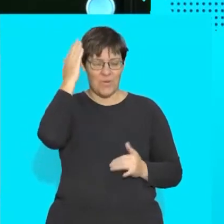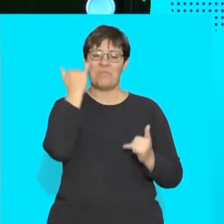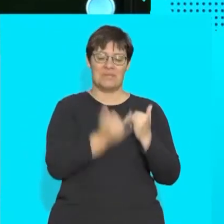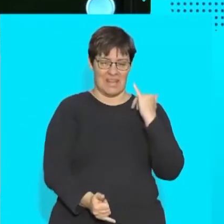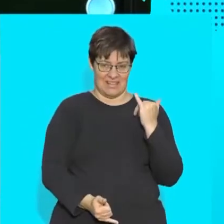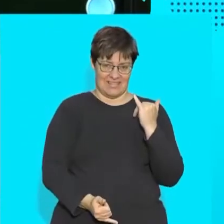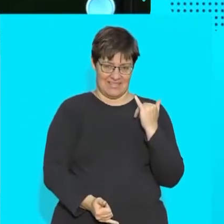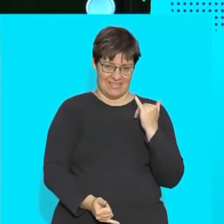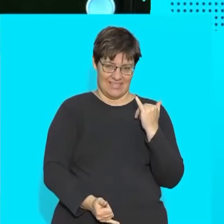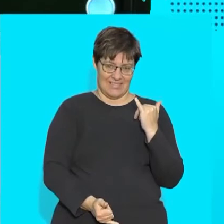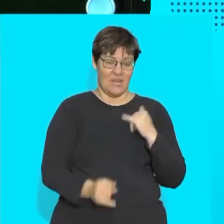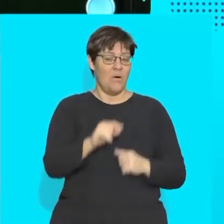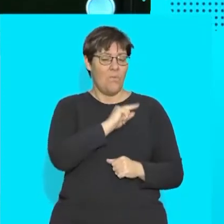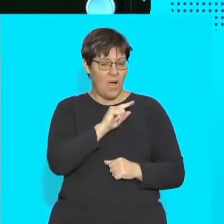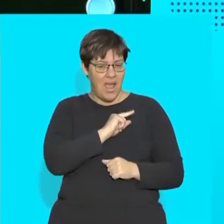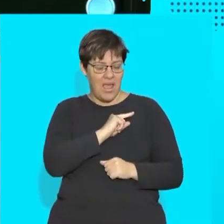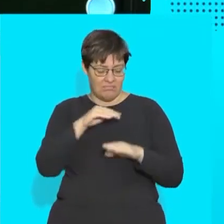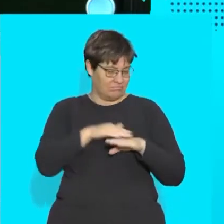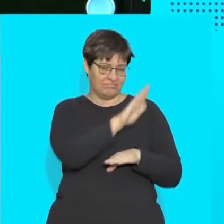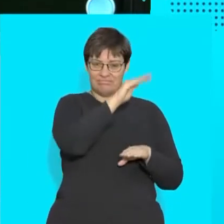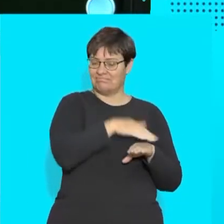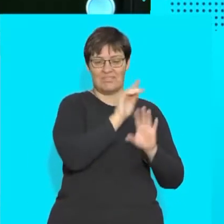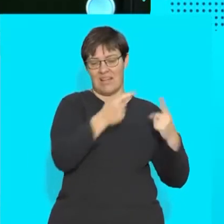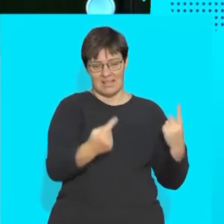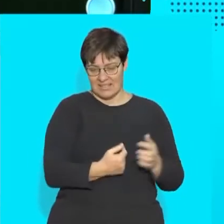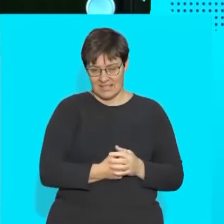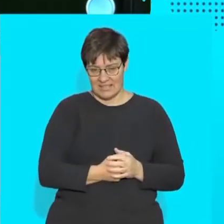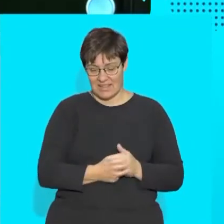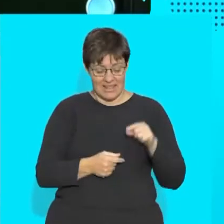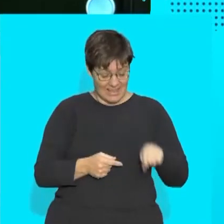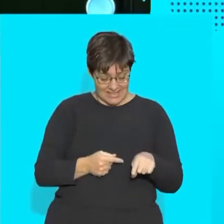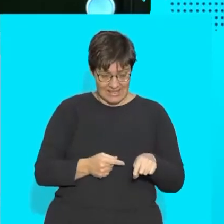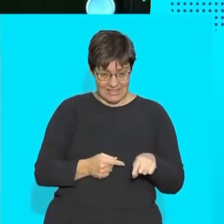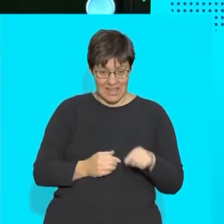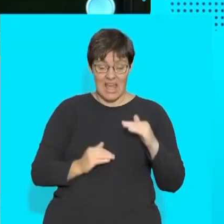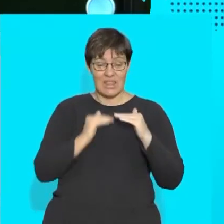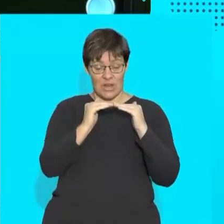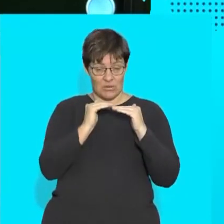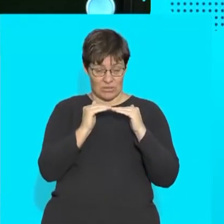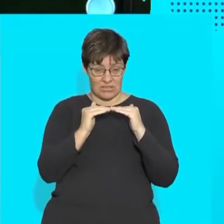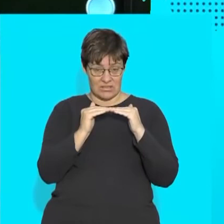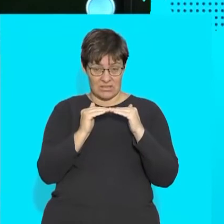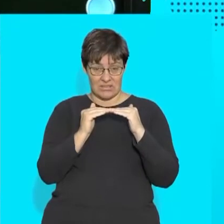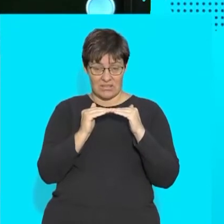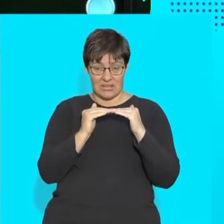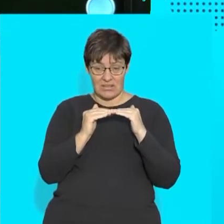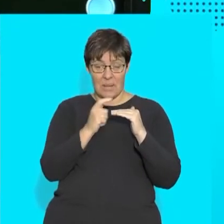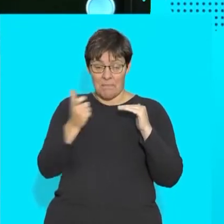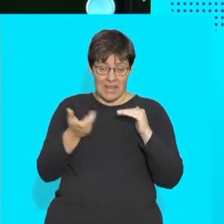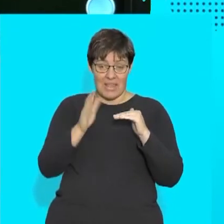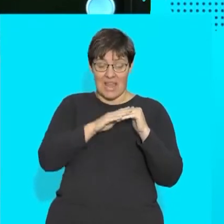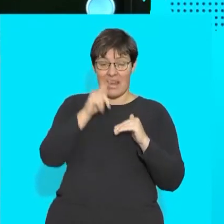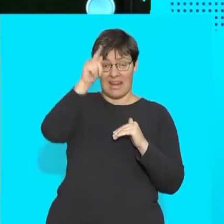mistake. Because if this is bigger than, if this was times 10 to the 16, I'd end up